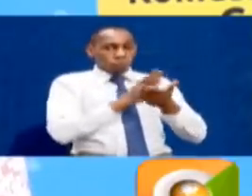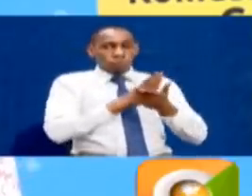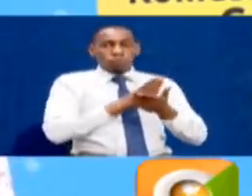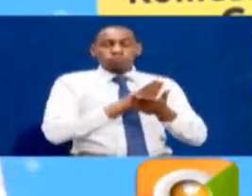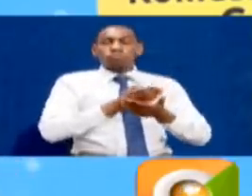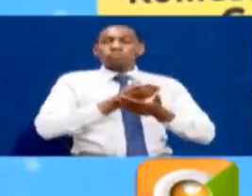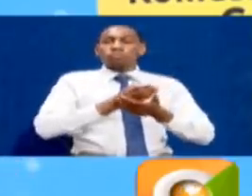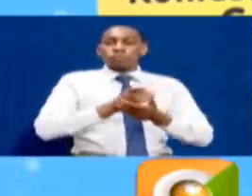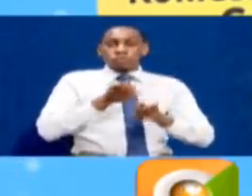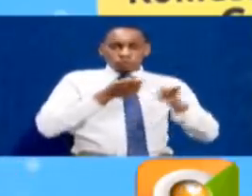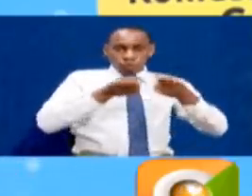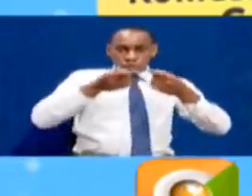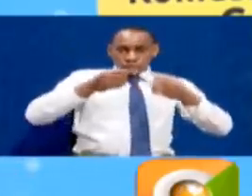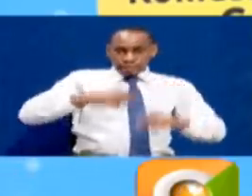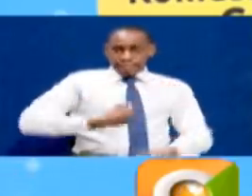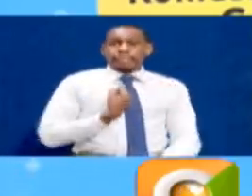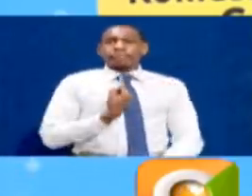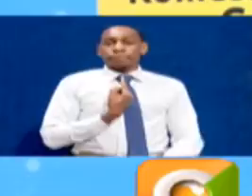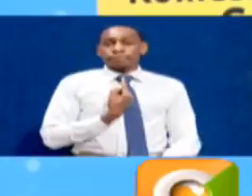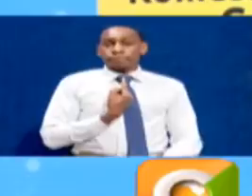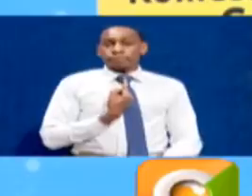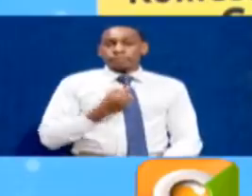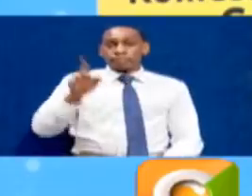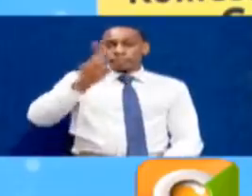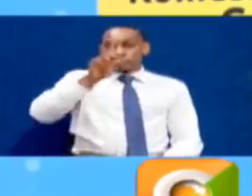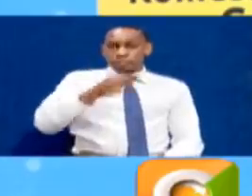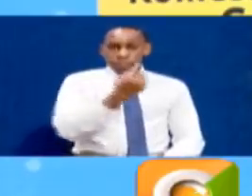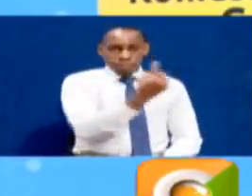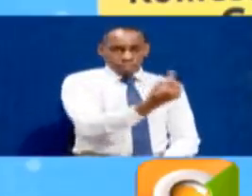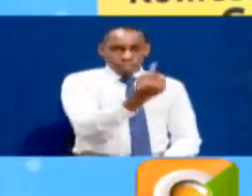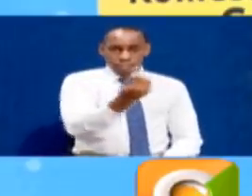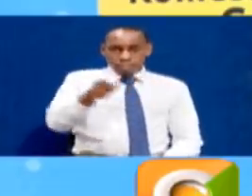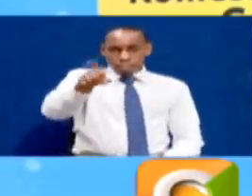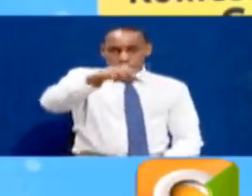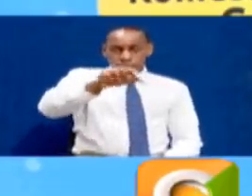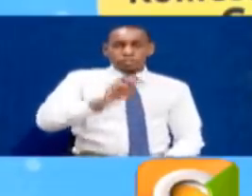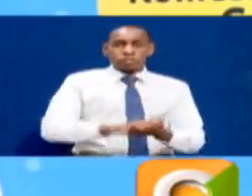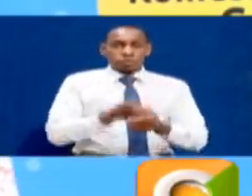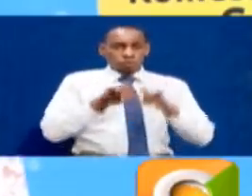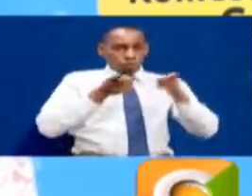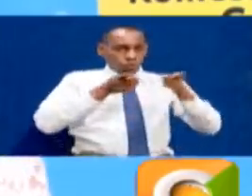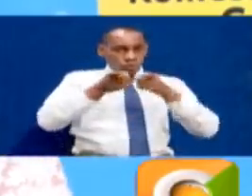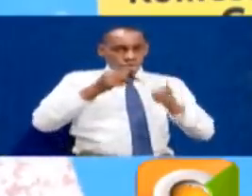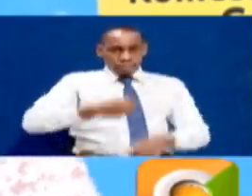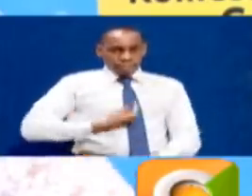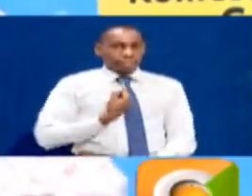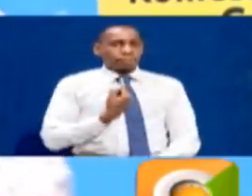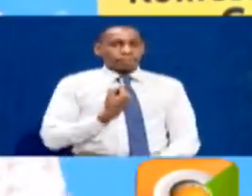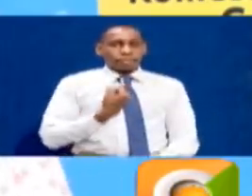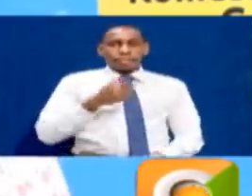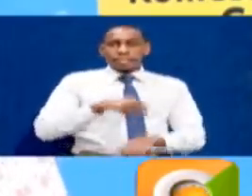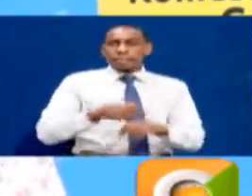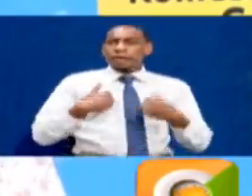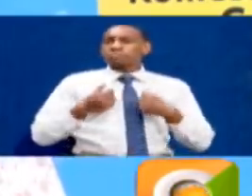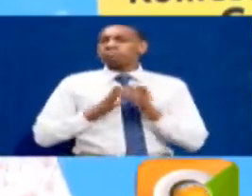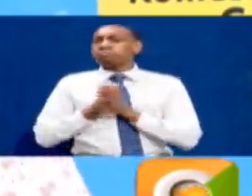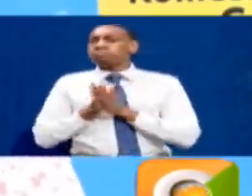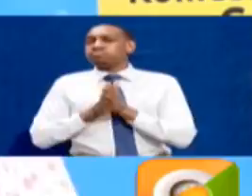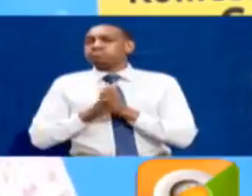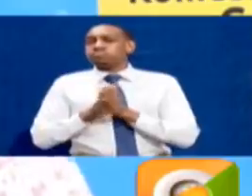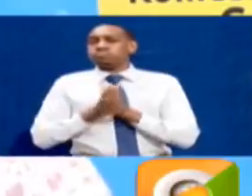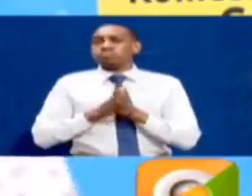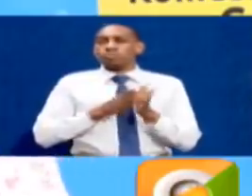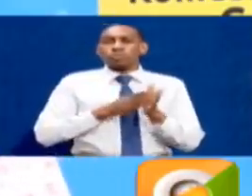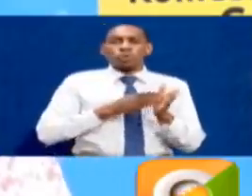control ourselves, because in a question of control, it's a question of each one of us controlling themselves. Even when you get the urge to